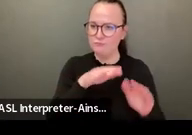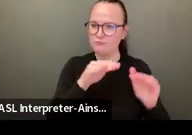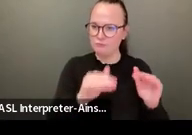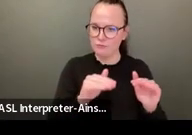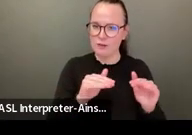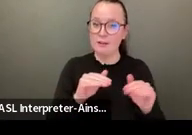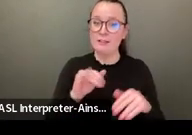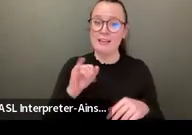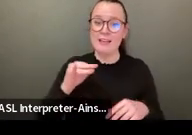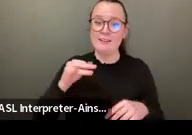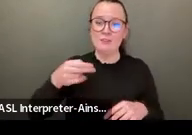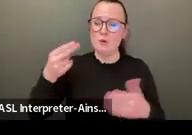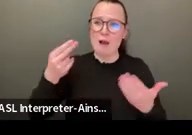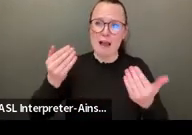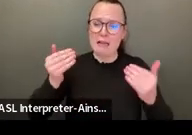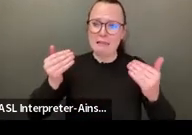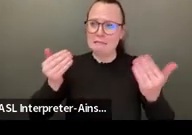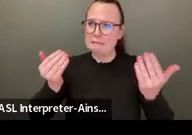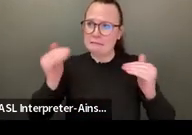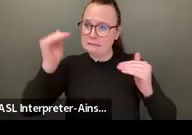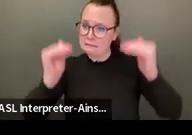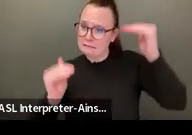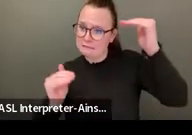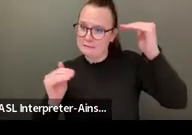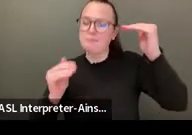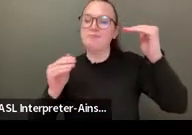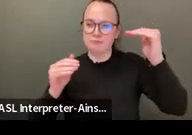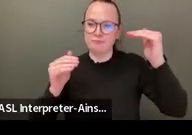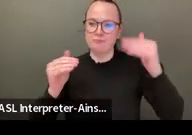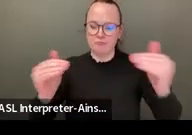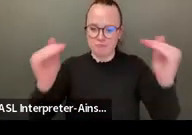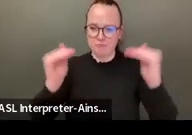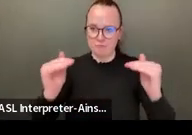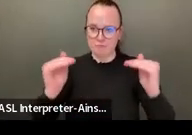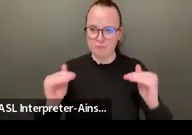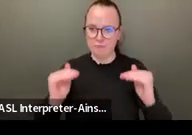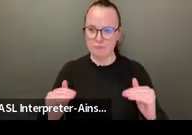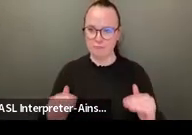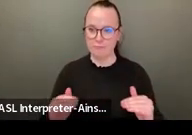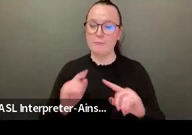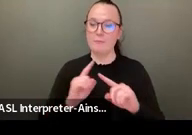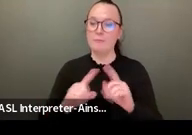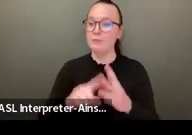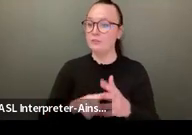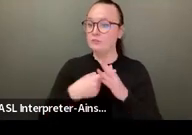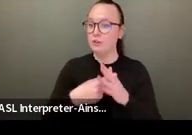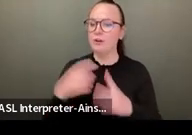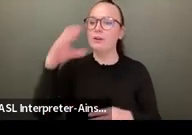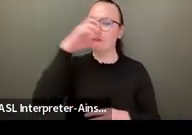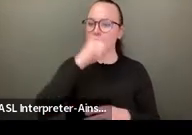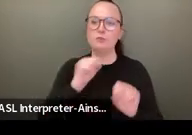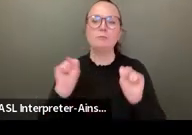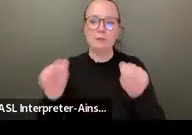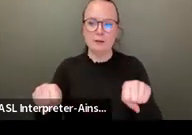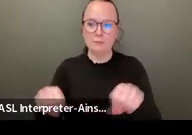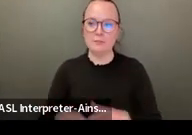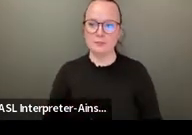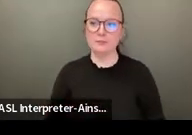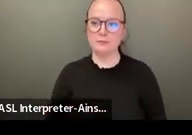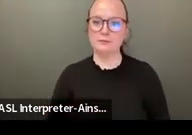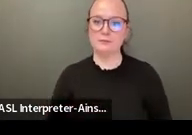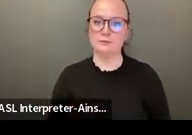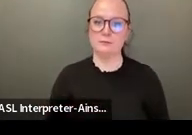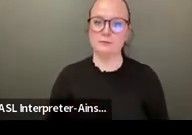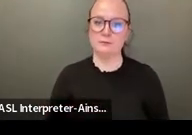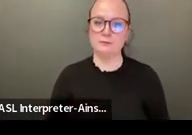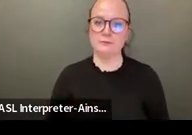go down from there. But starting out, assume competence. This